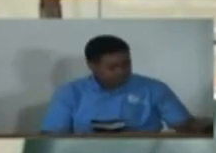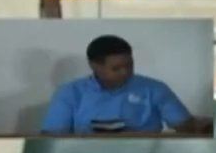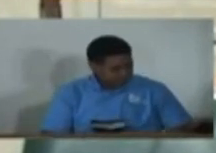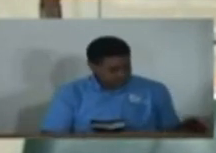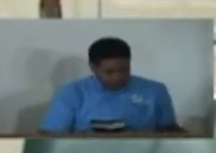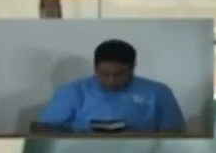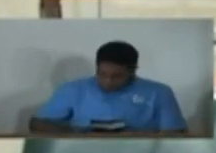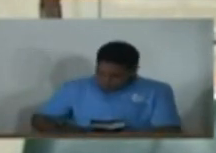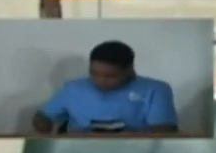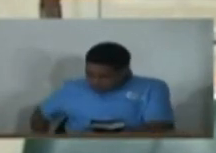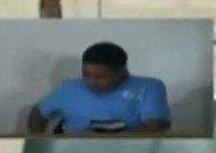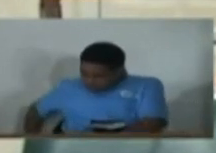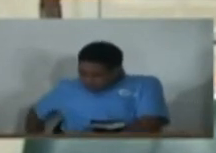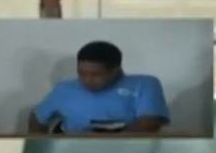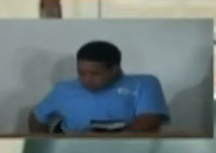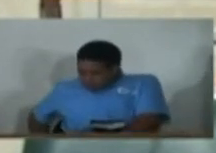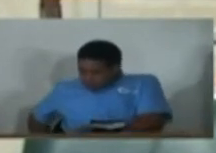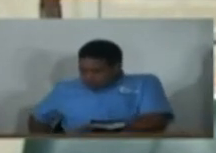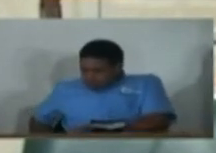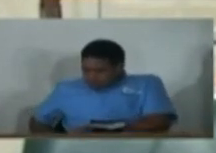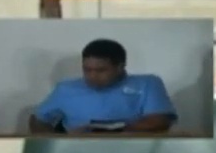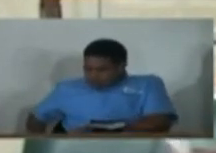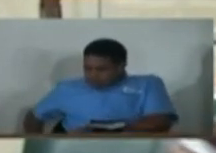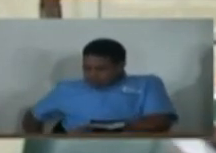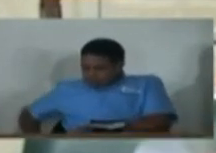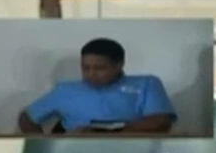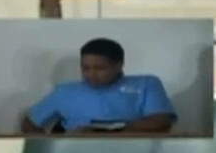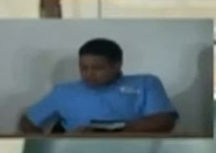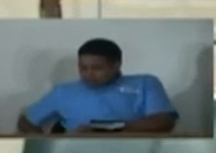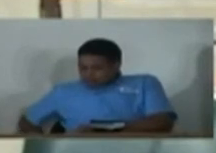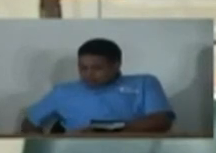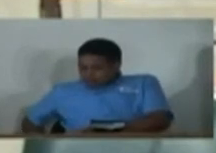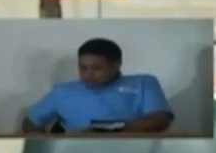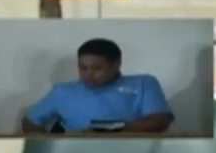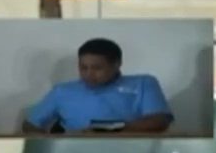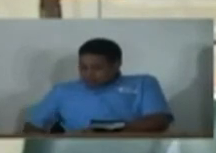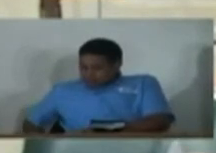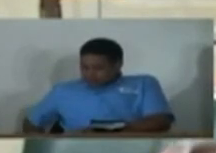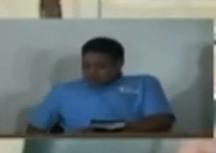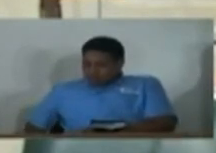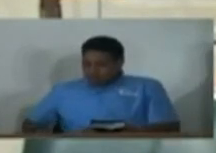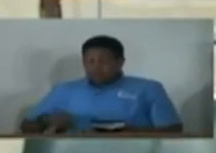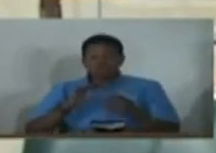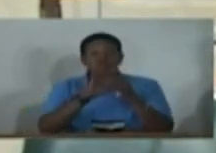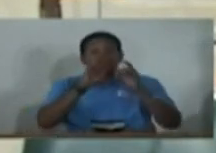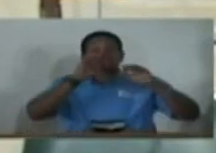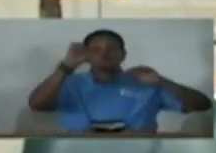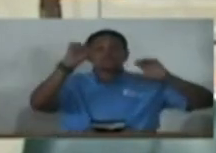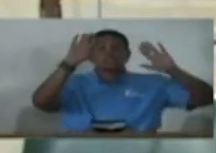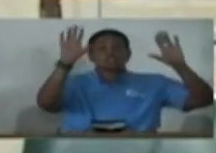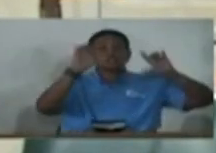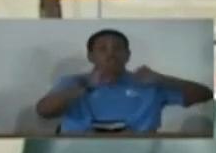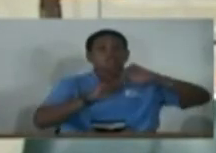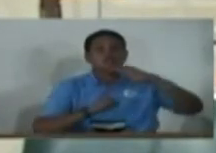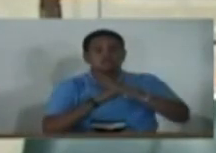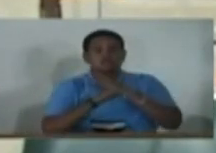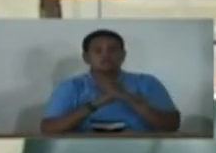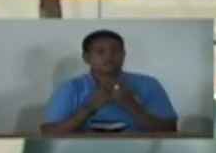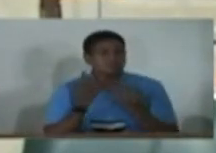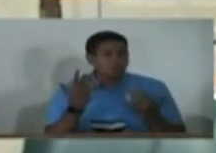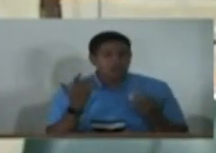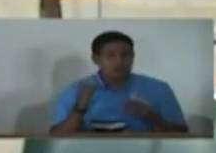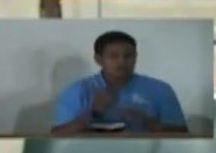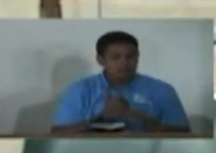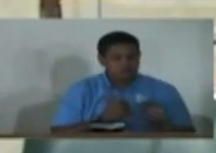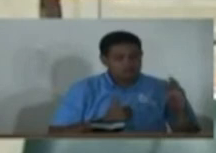But, Madam Speaker, as it relates to the Saturday and Sunday, Madam Speaker, we